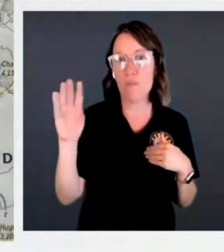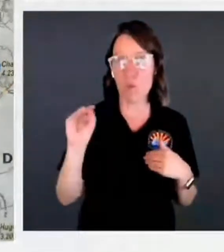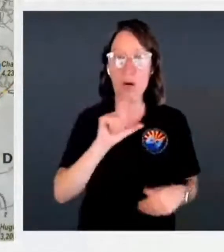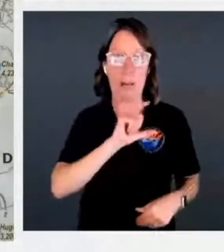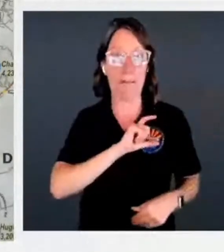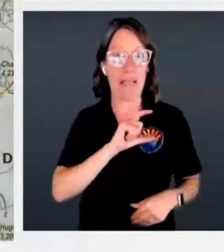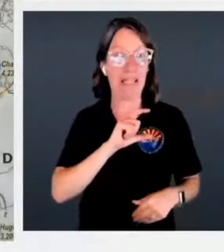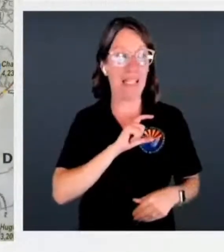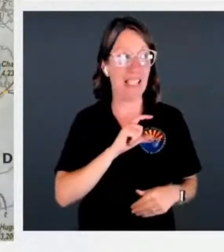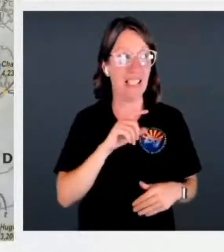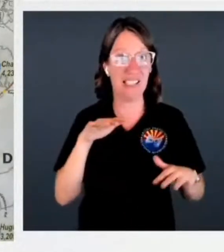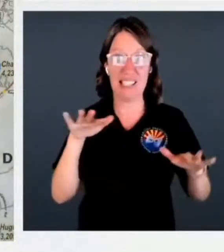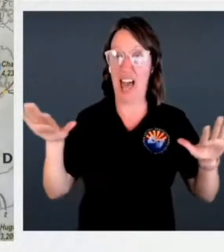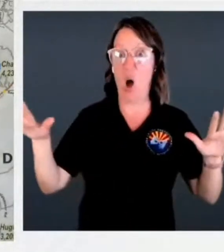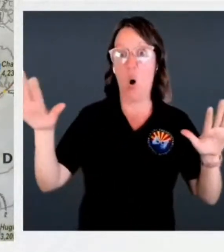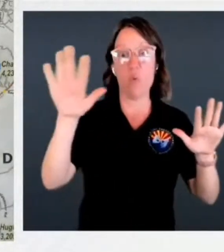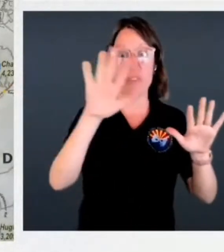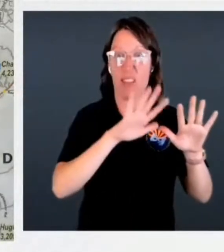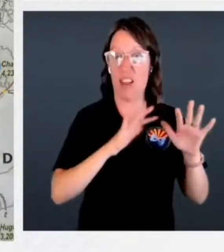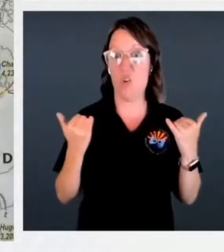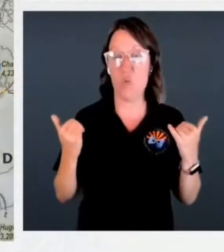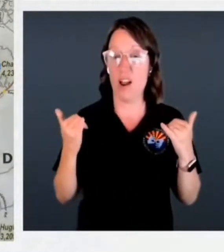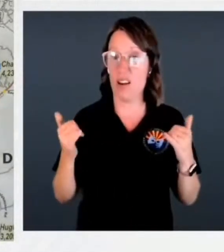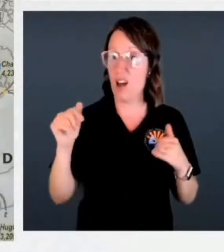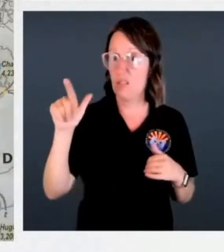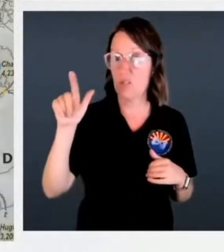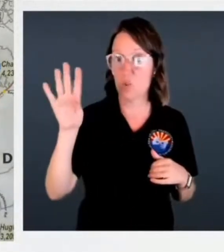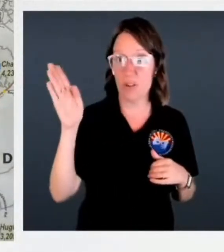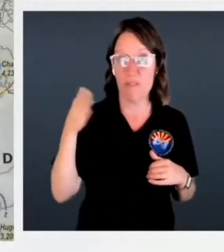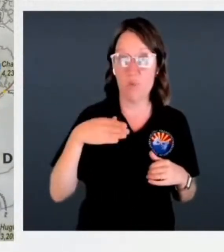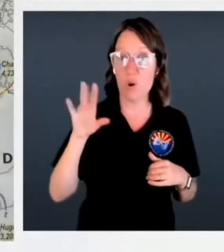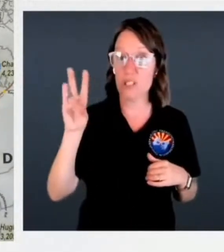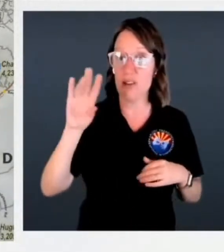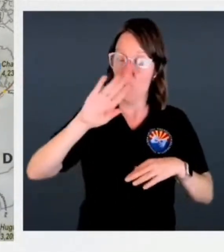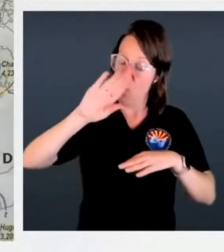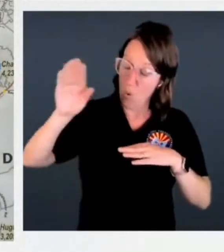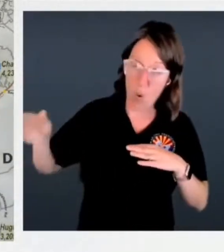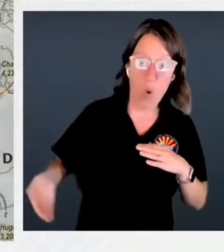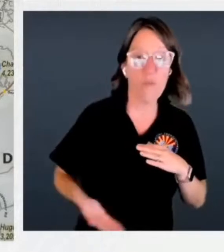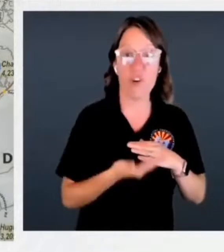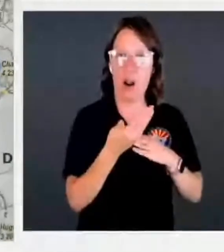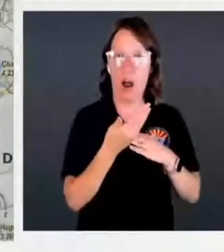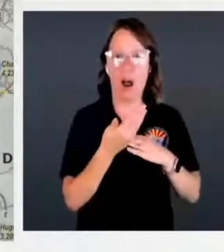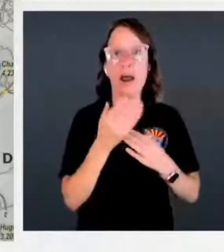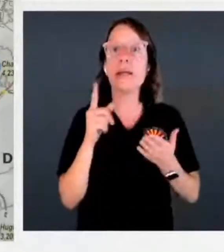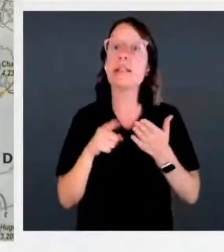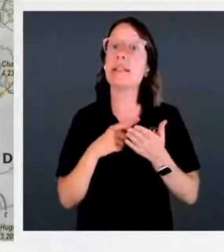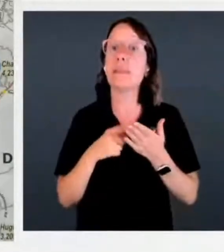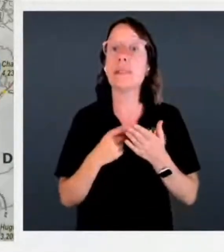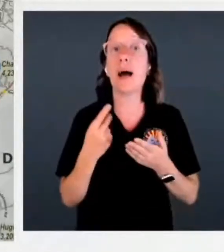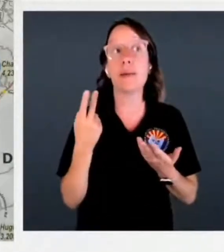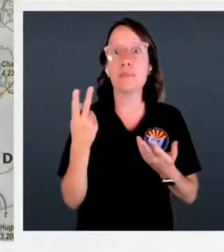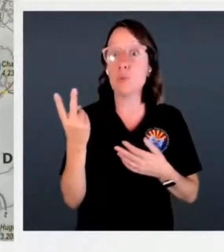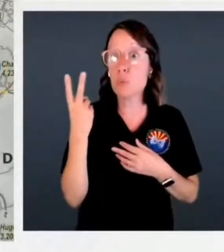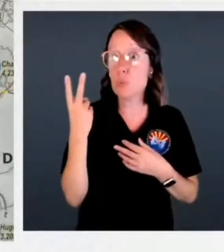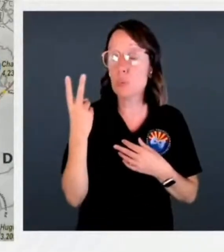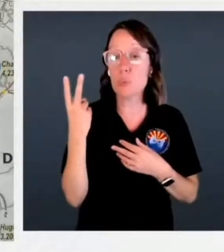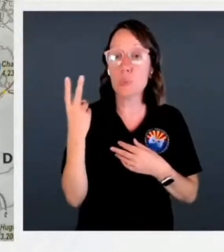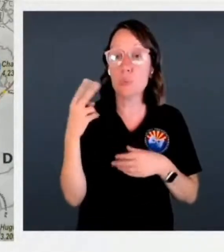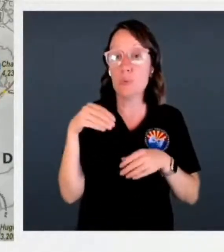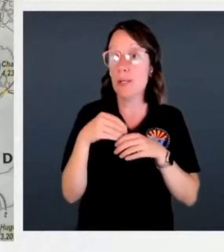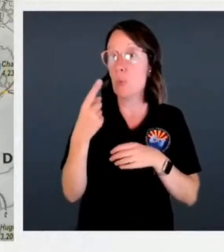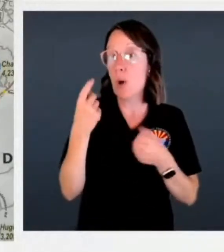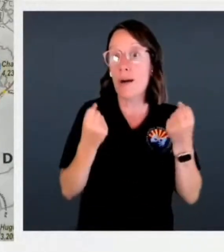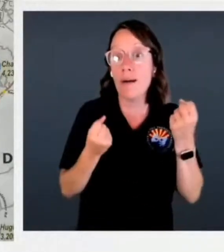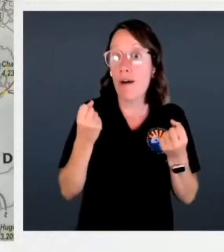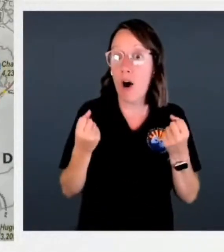now, 24 hours a day. Many of them are working together in one car, so you probably see them out. We have